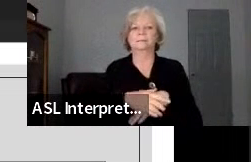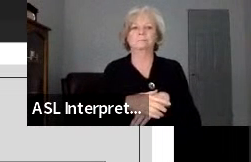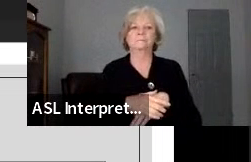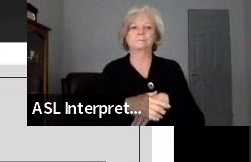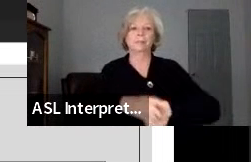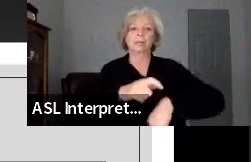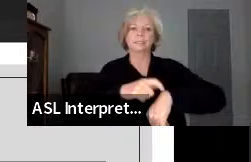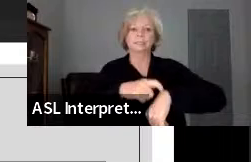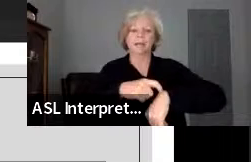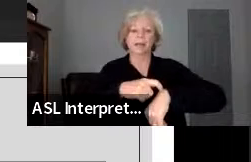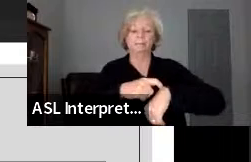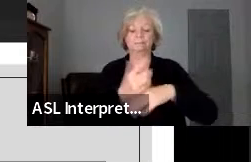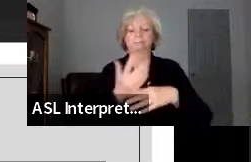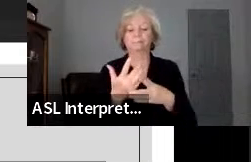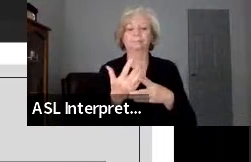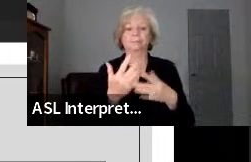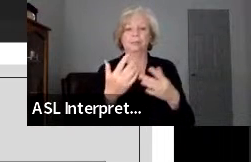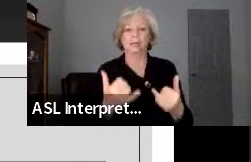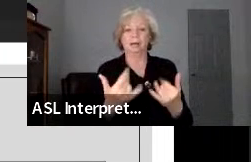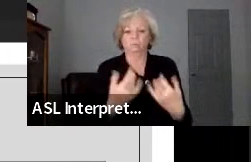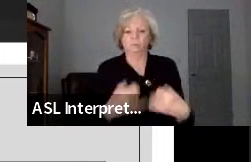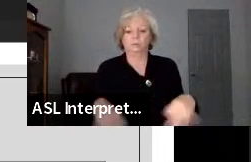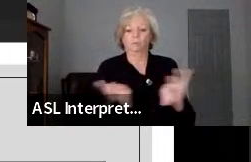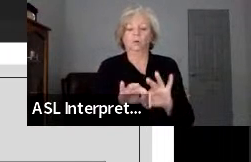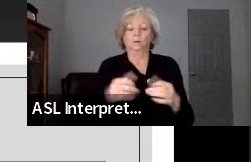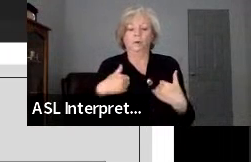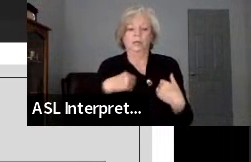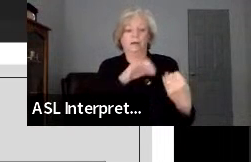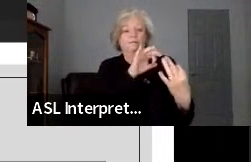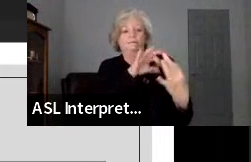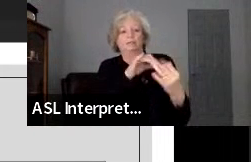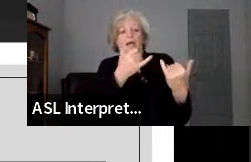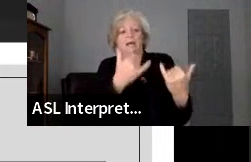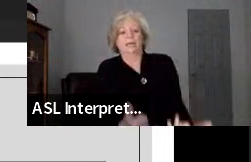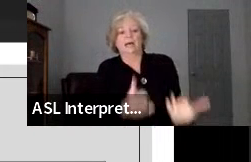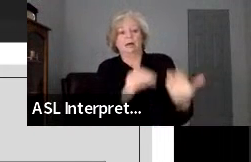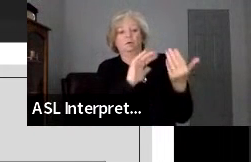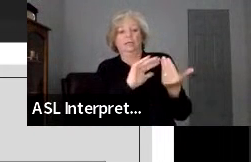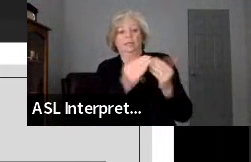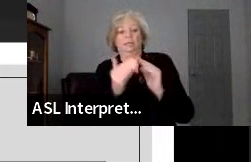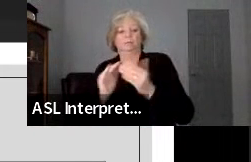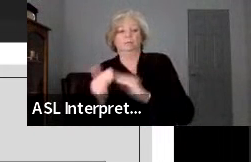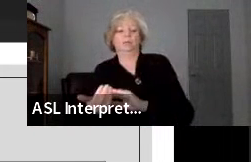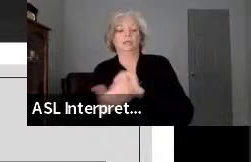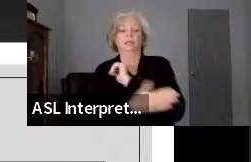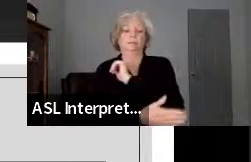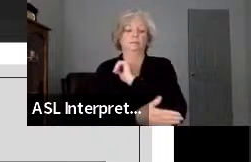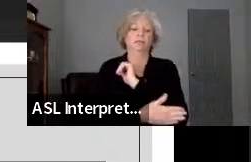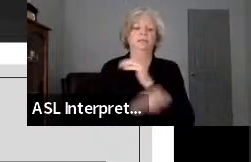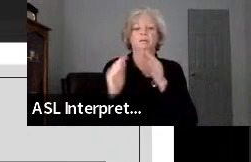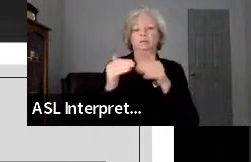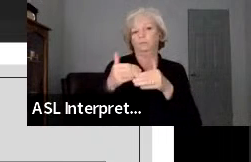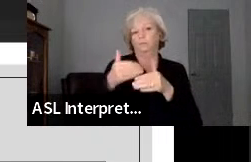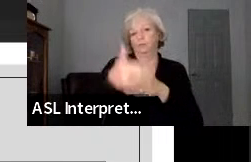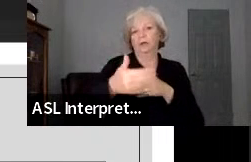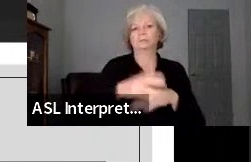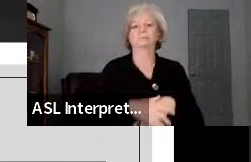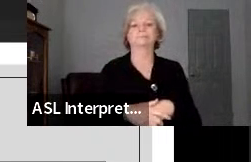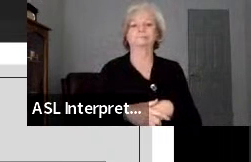Timelines. What's important right now is we're getting the community feedback right now. That's what's important. You can move on.